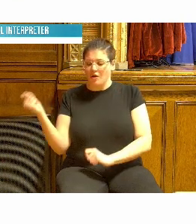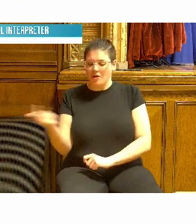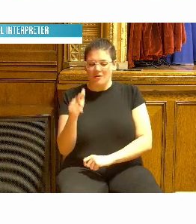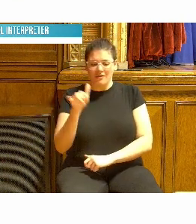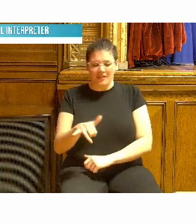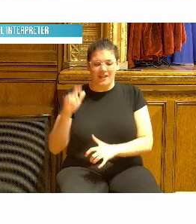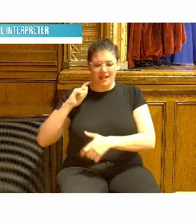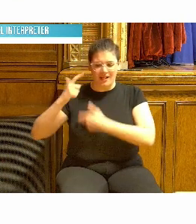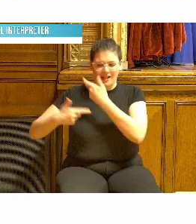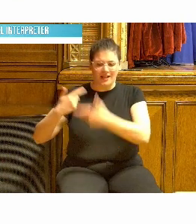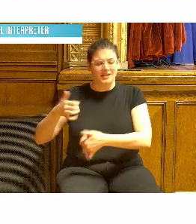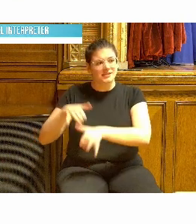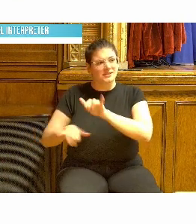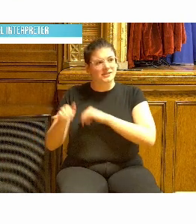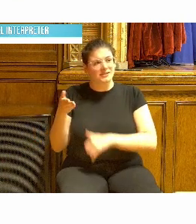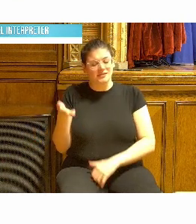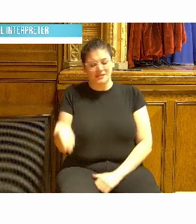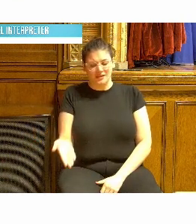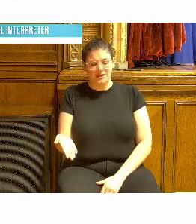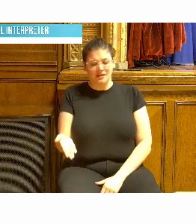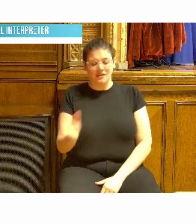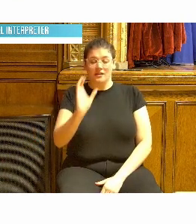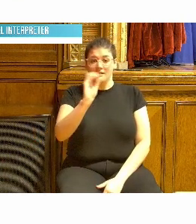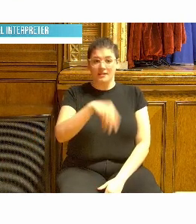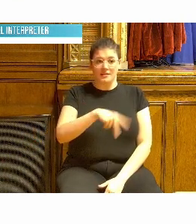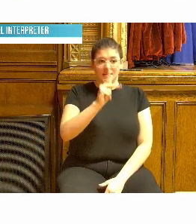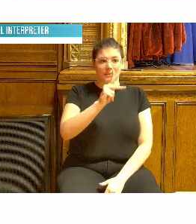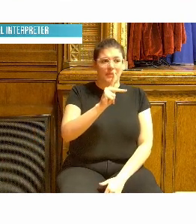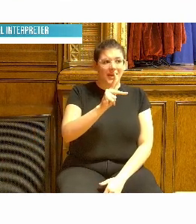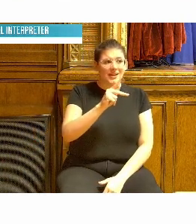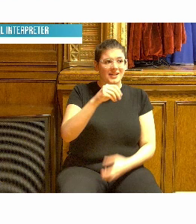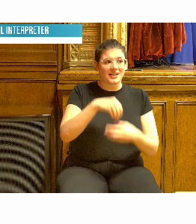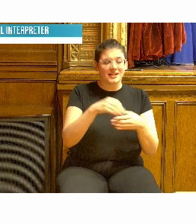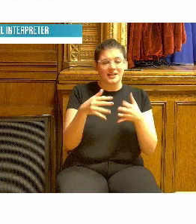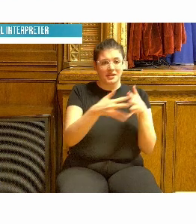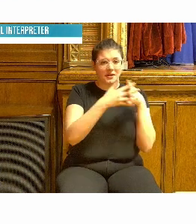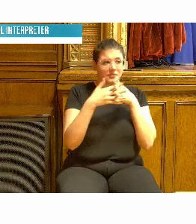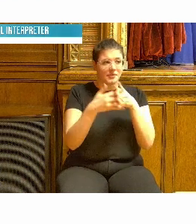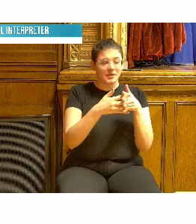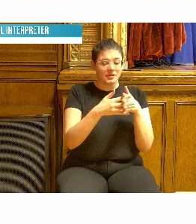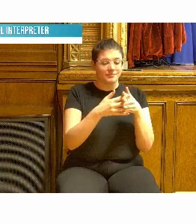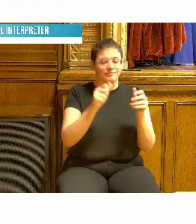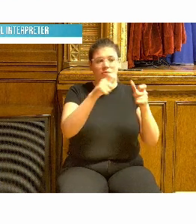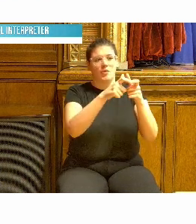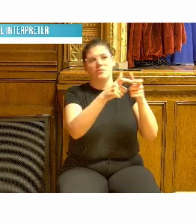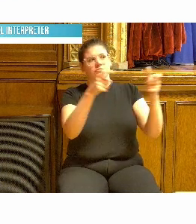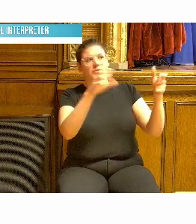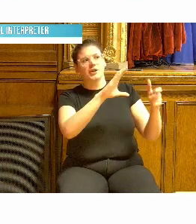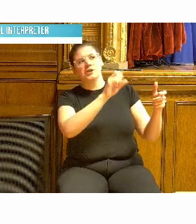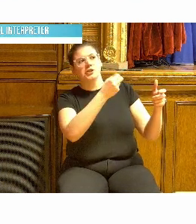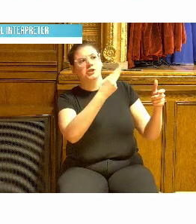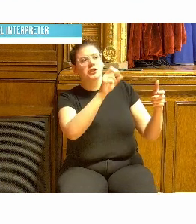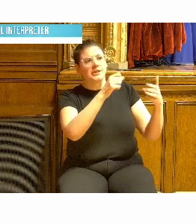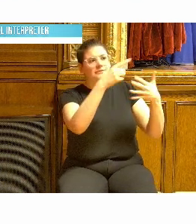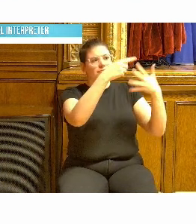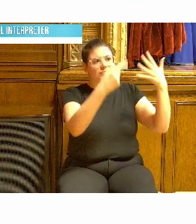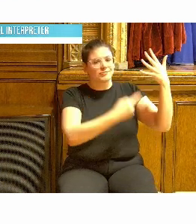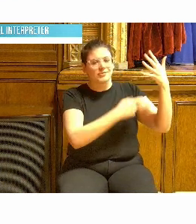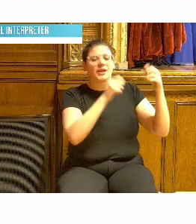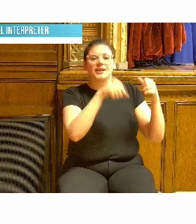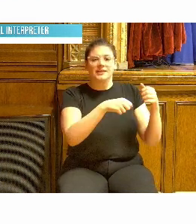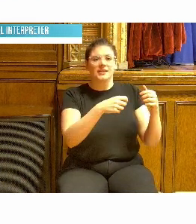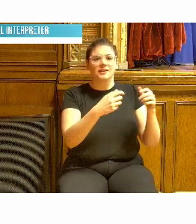there. The banks in America, if we go all the big banks, Chase, they can trace their